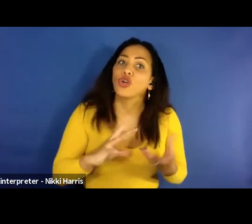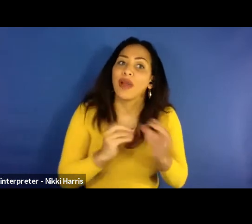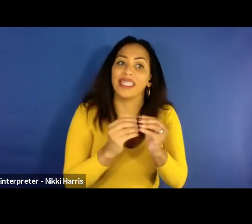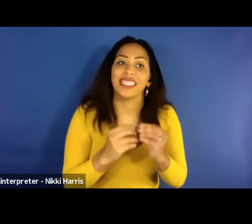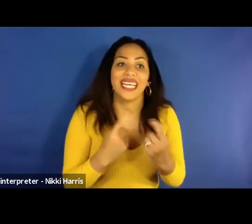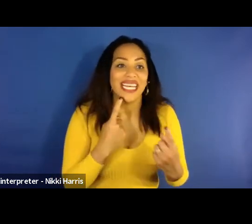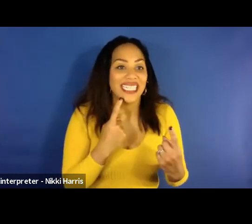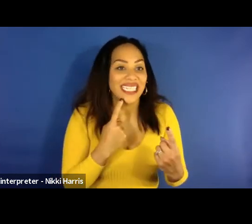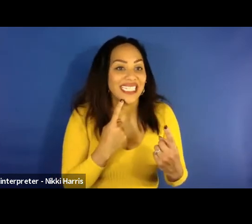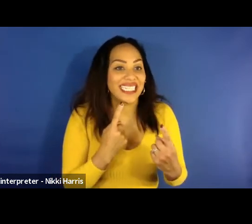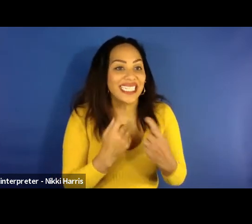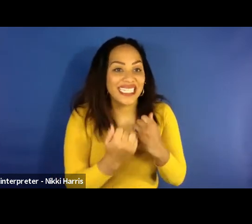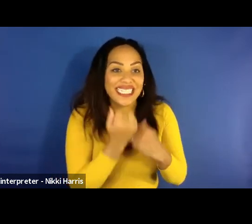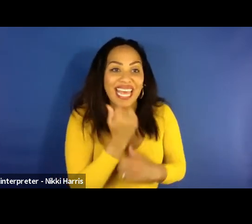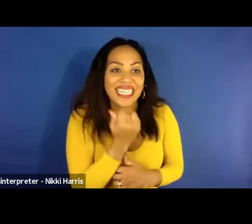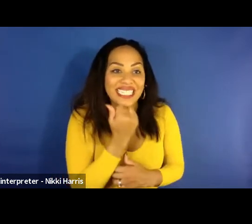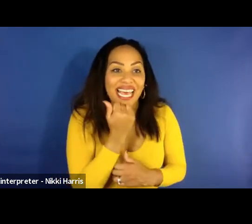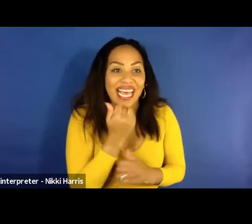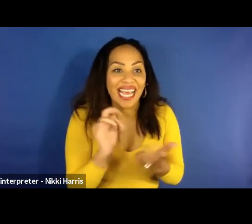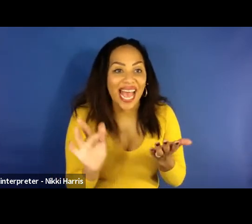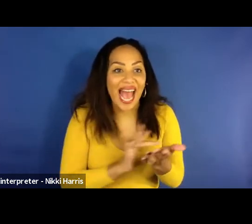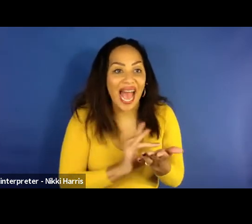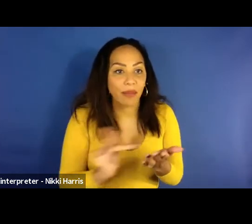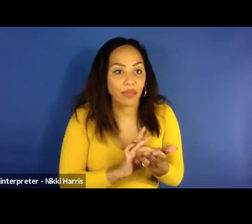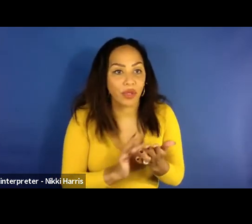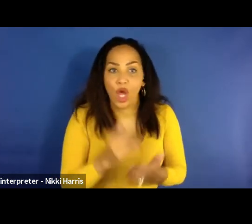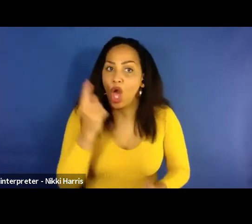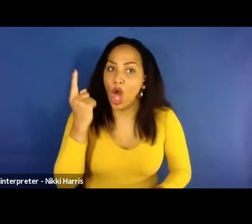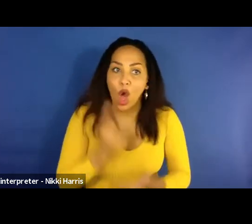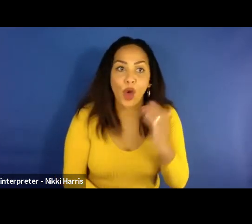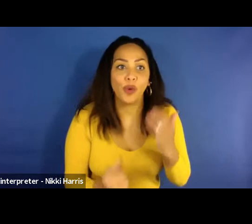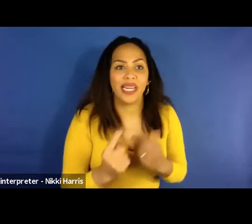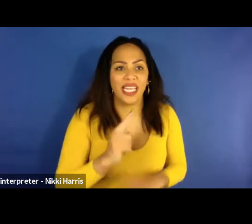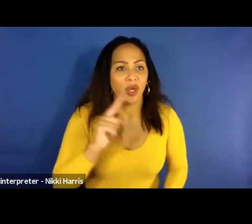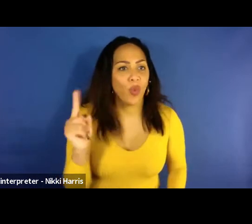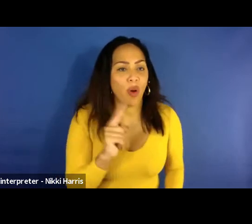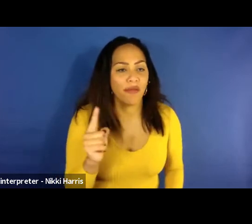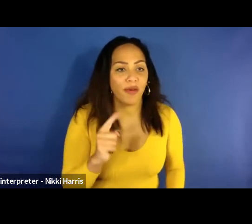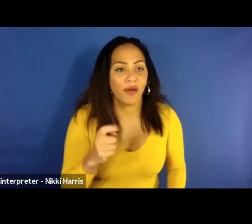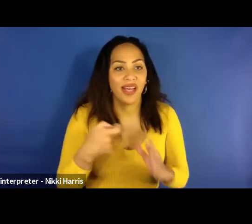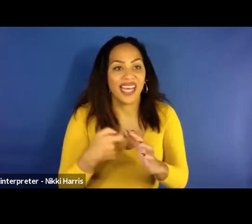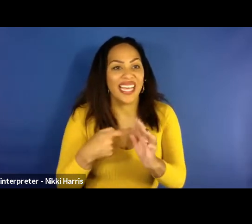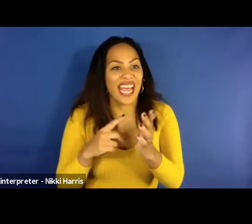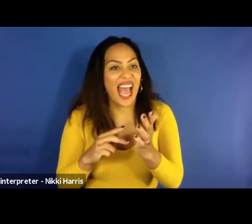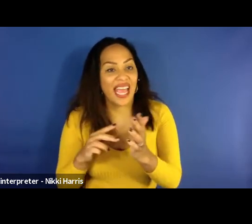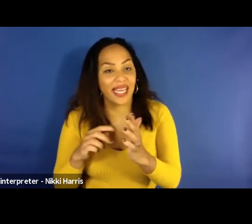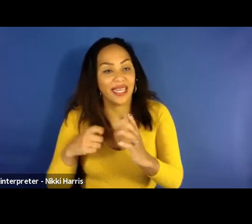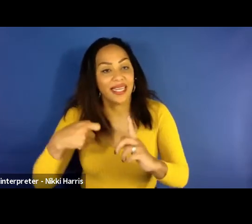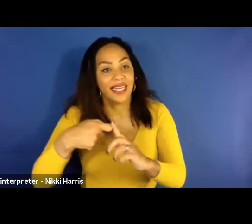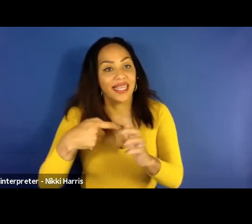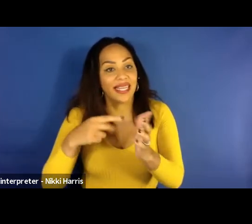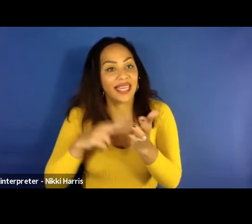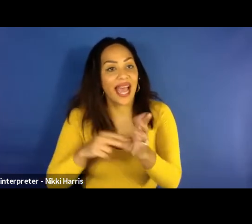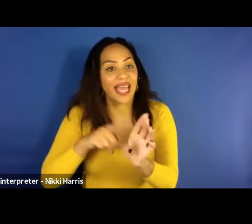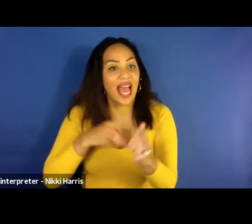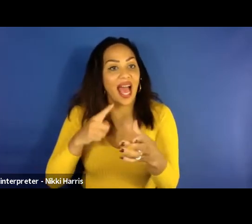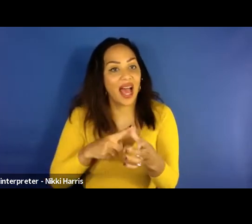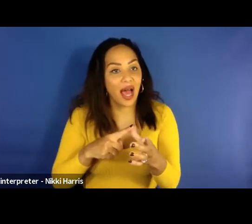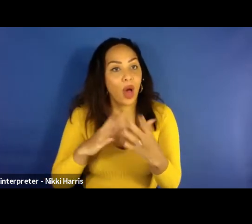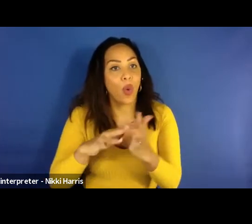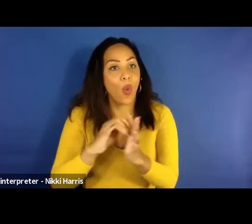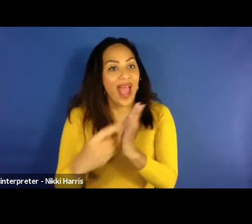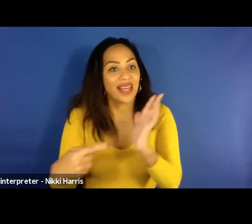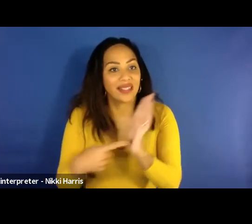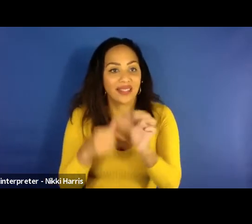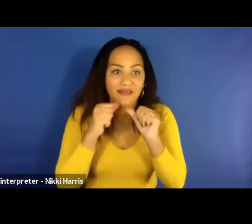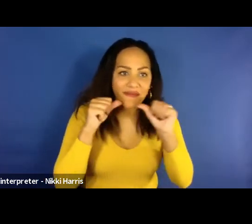dating app was for only Kanye West fans, right? And as a dating app, It's great because there's so many dating apps out there that have massive markets,